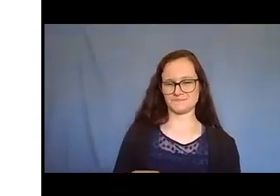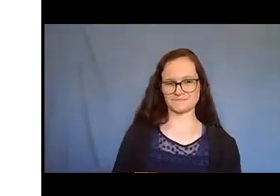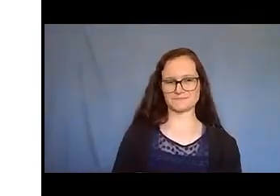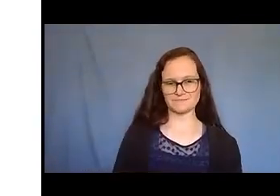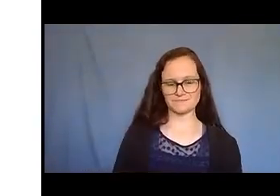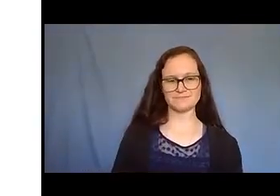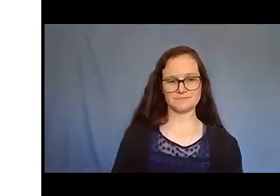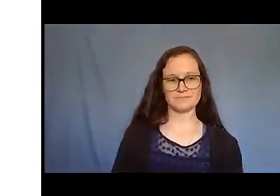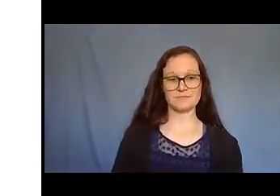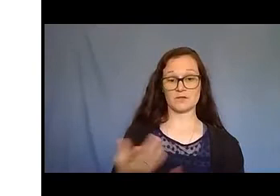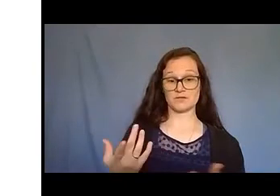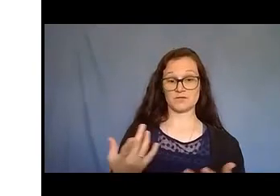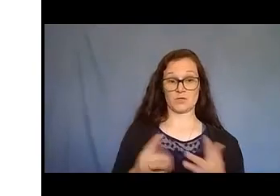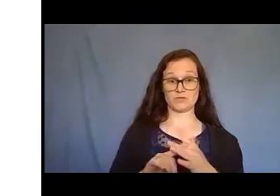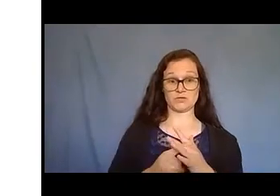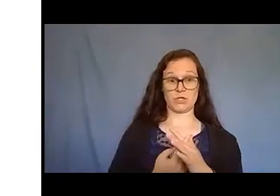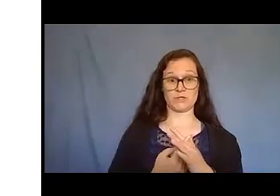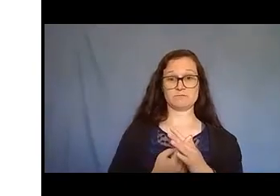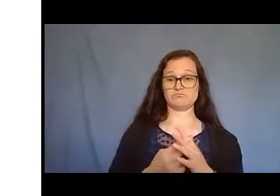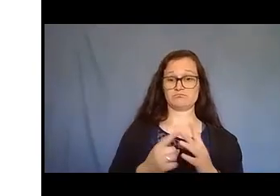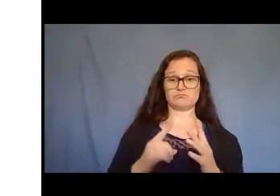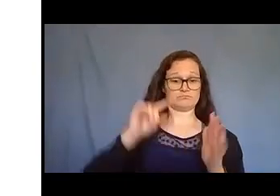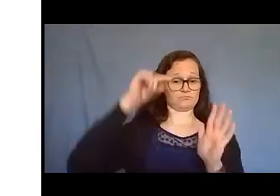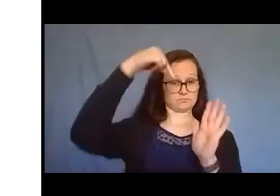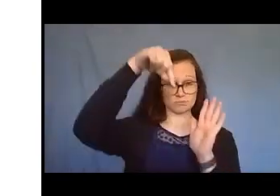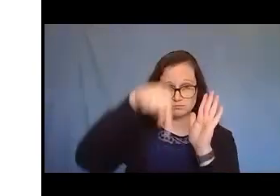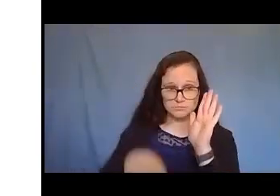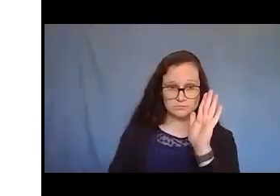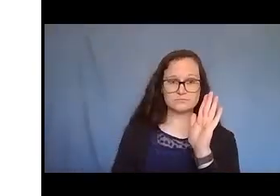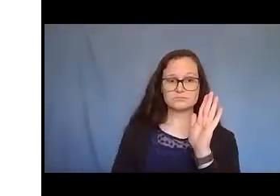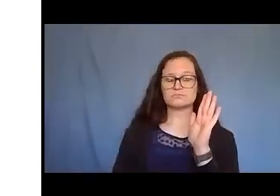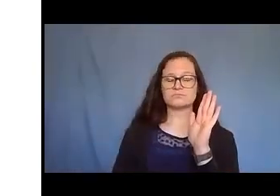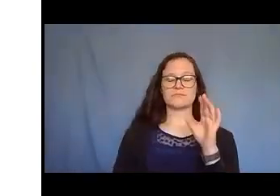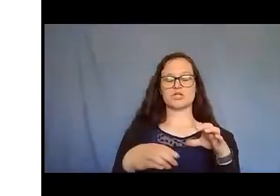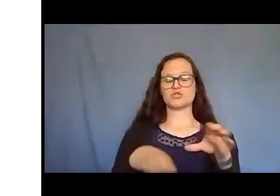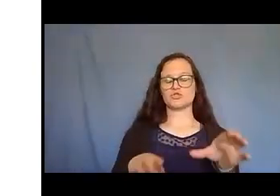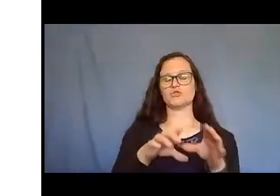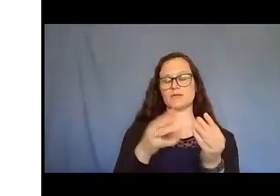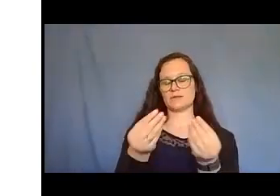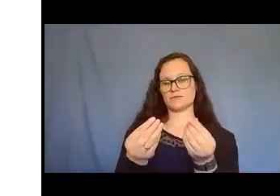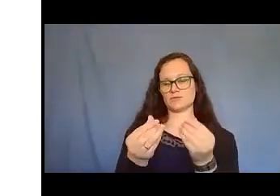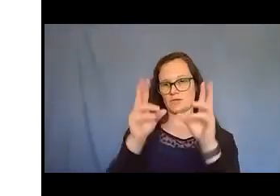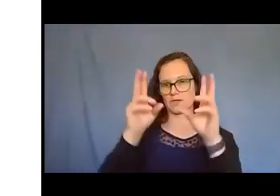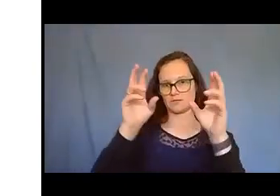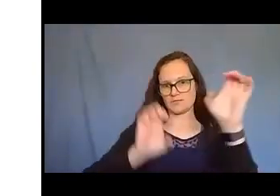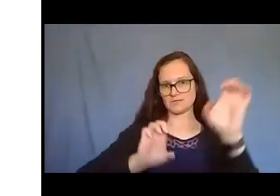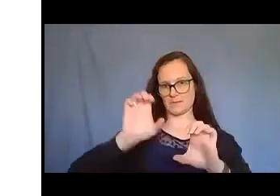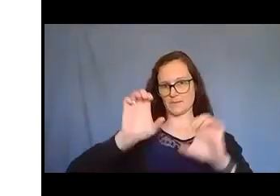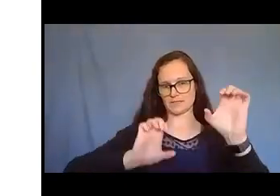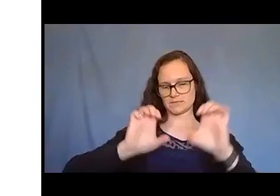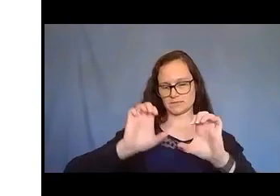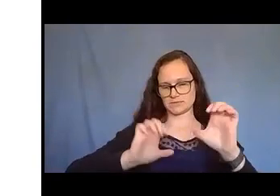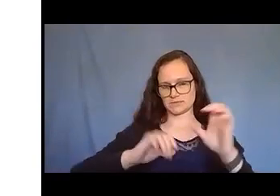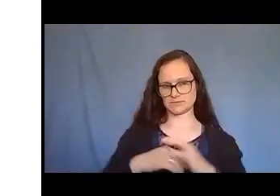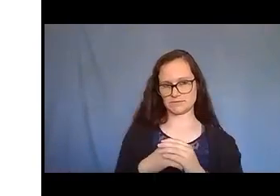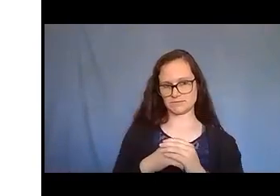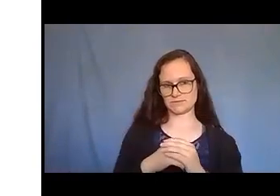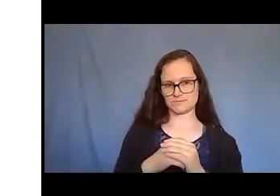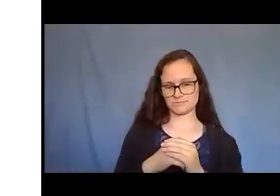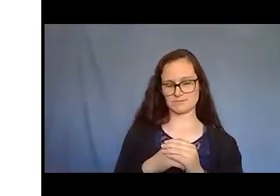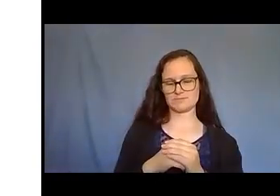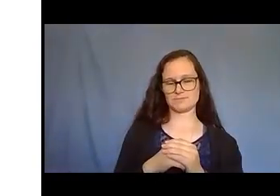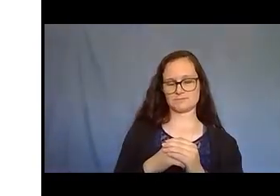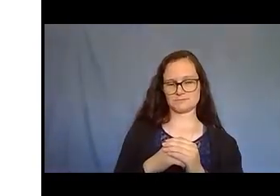begin drilling July 21 and performing the sediment experiments. From really